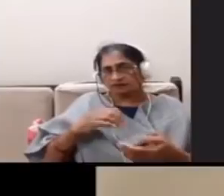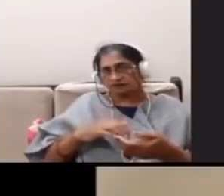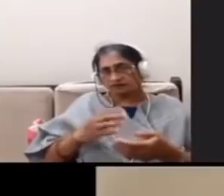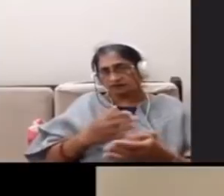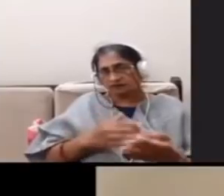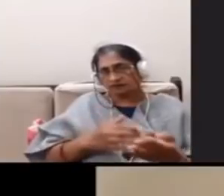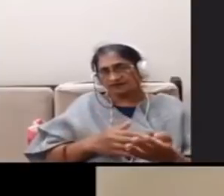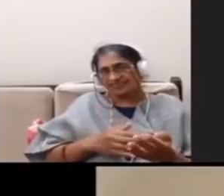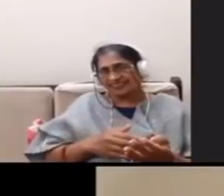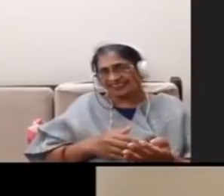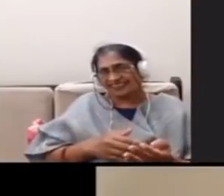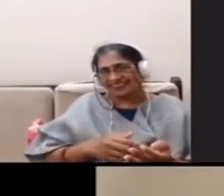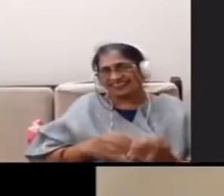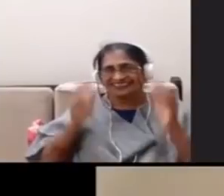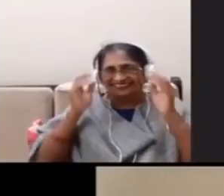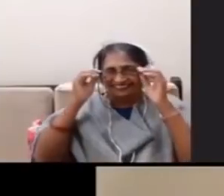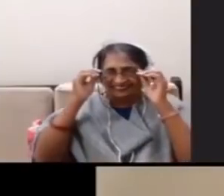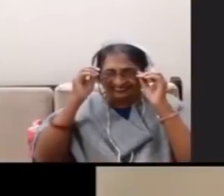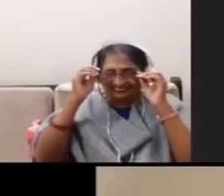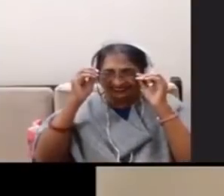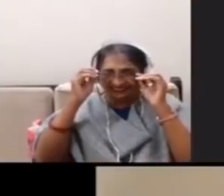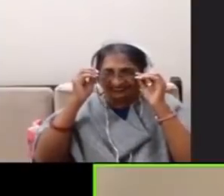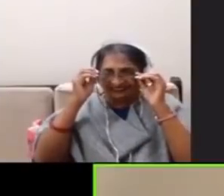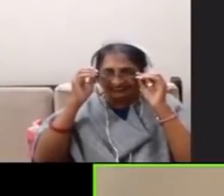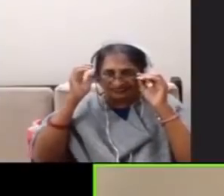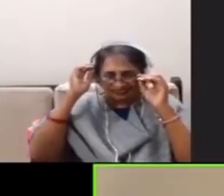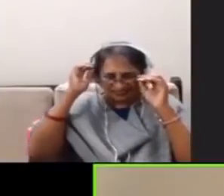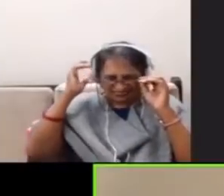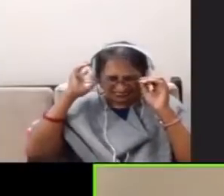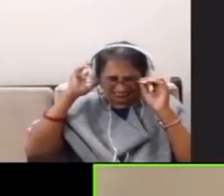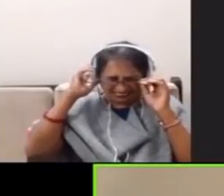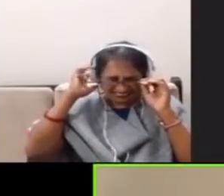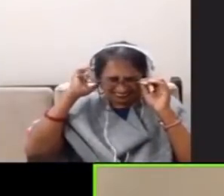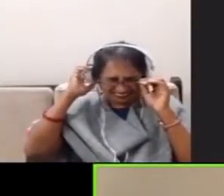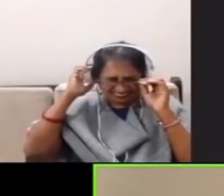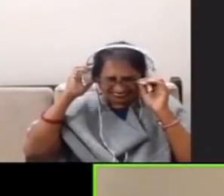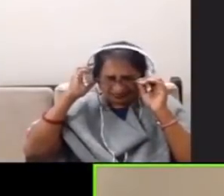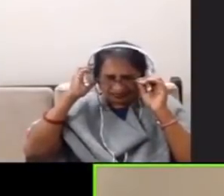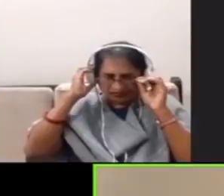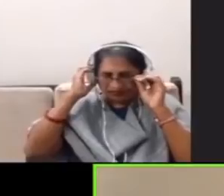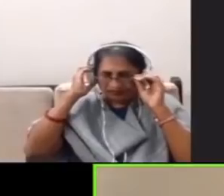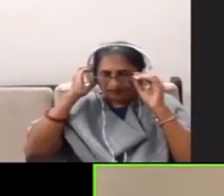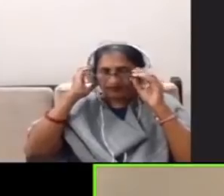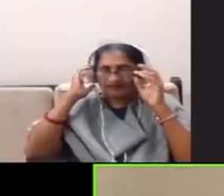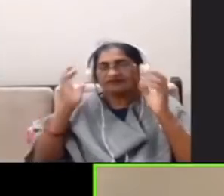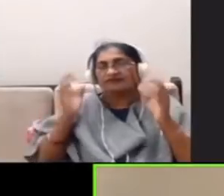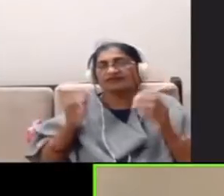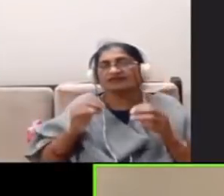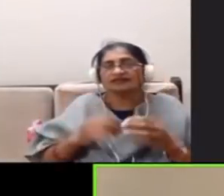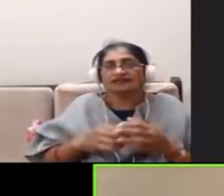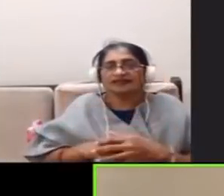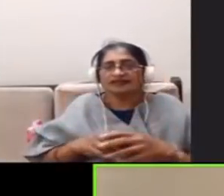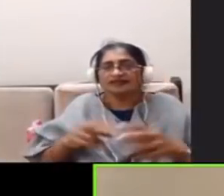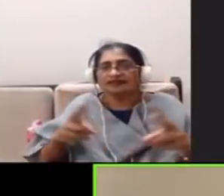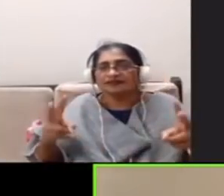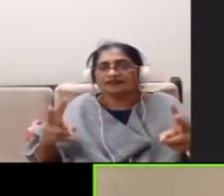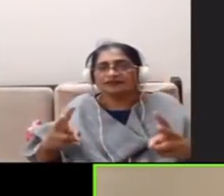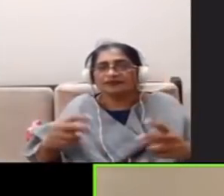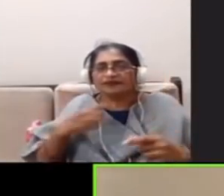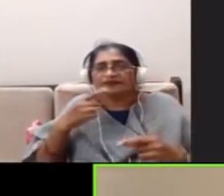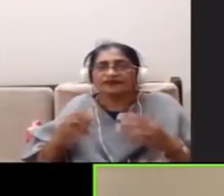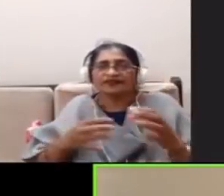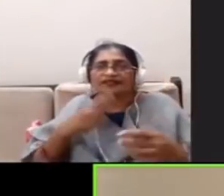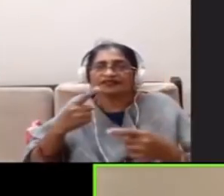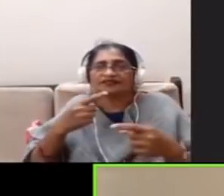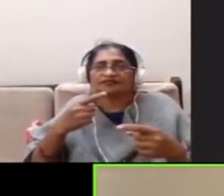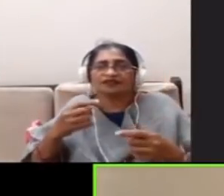So, but I think that what I would like to echo are some of the themes that were very eloquently expressed by